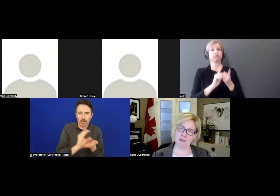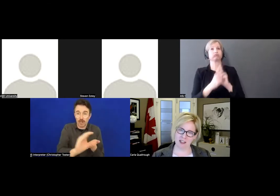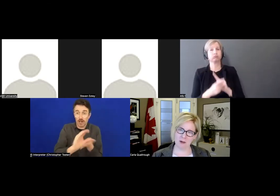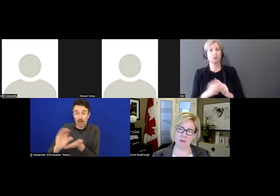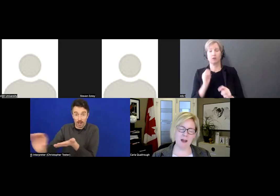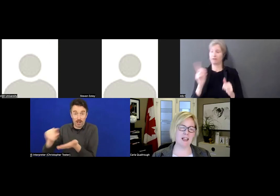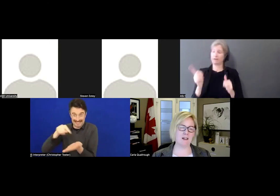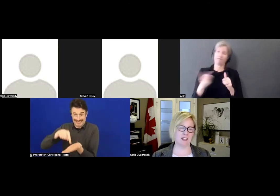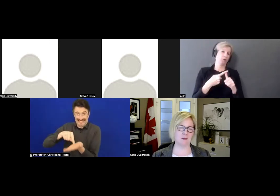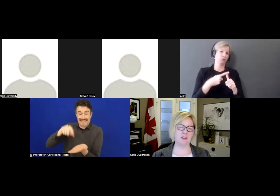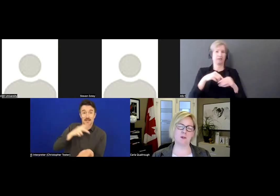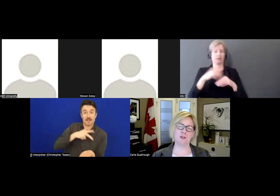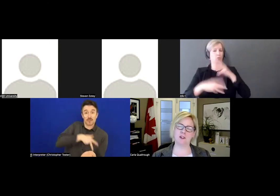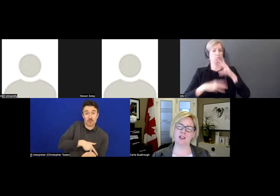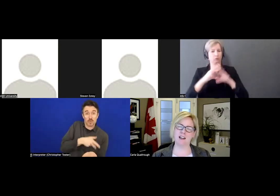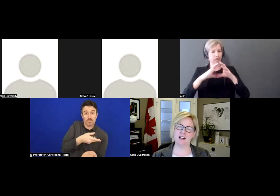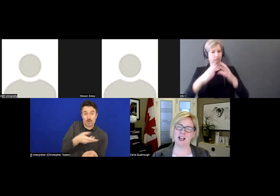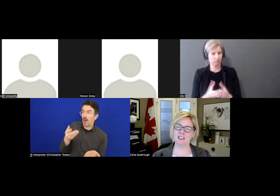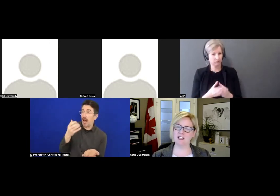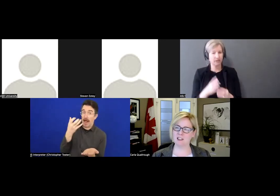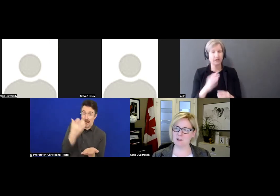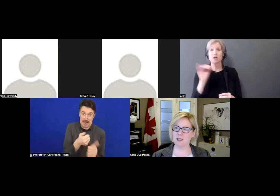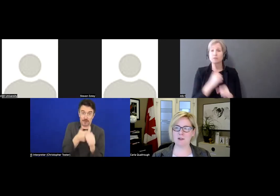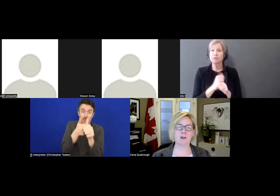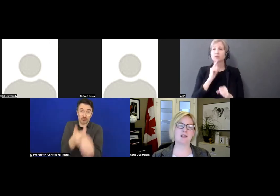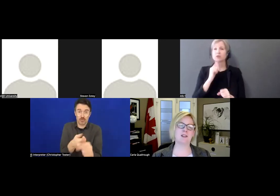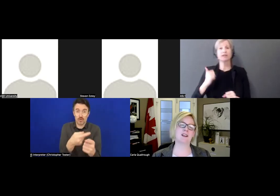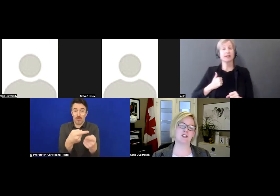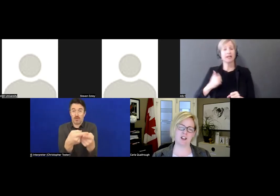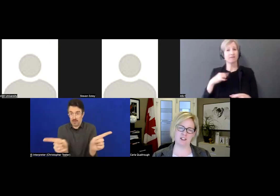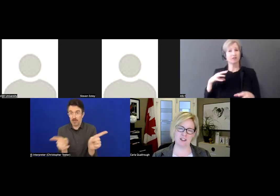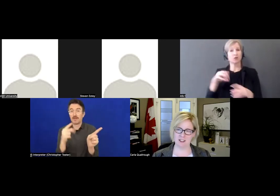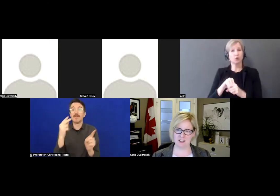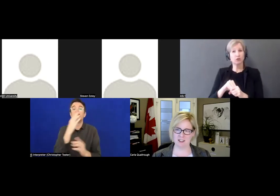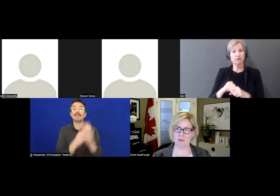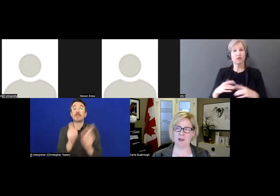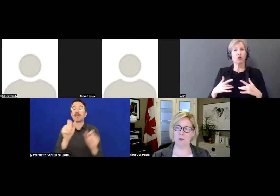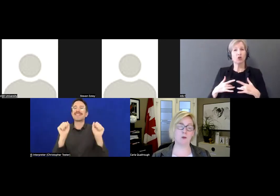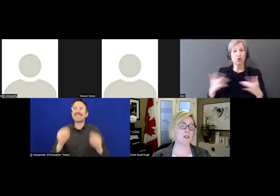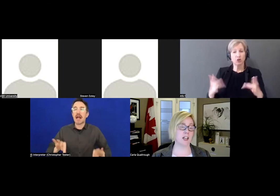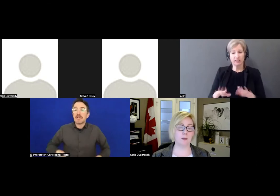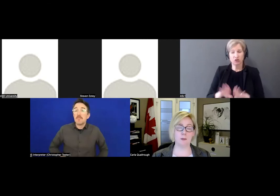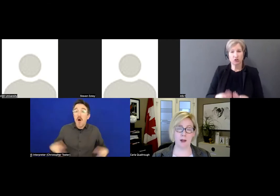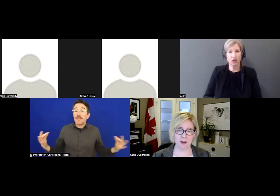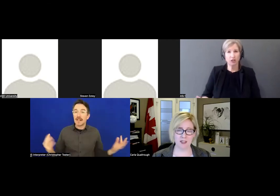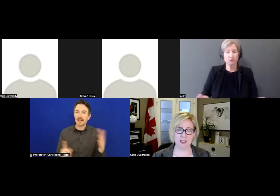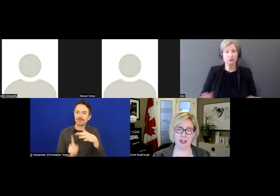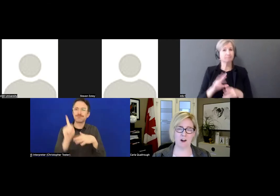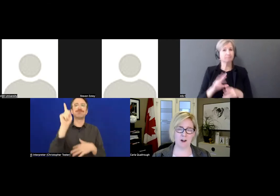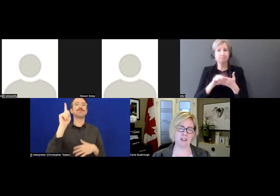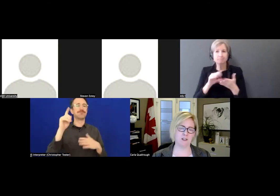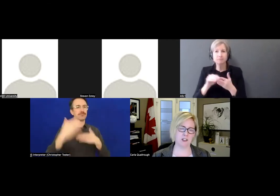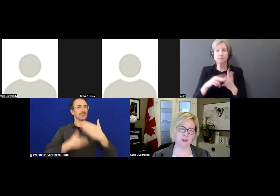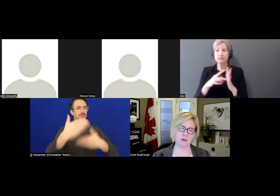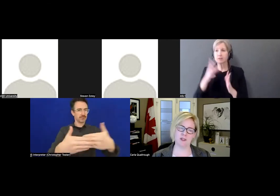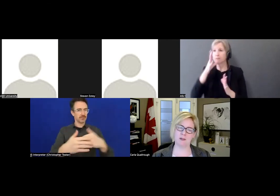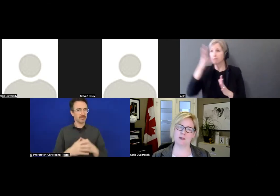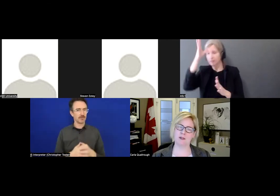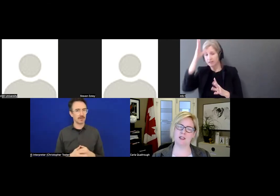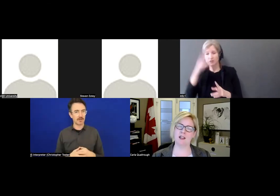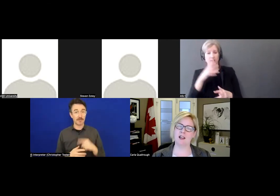And finally, we're making investments to ensure Canada has an inclusive early learning and childcare system, which will enable parents and guardians of children